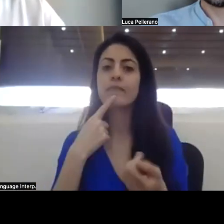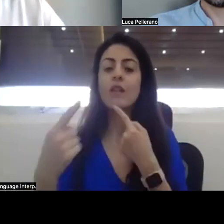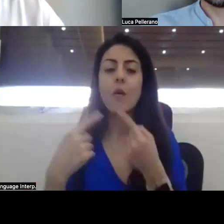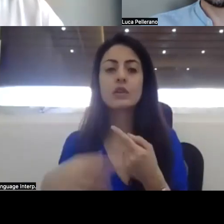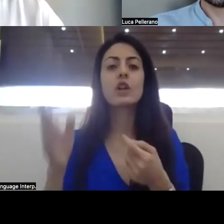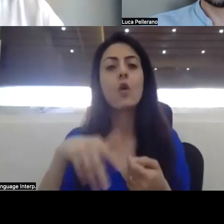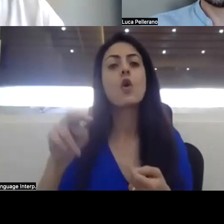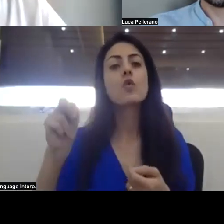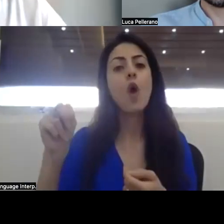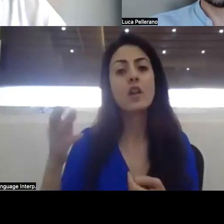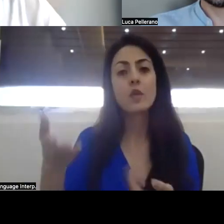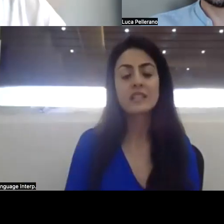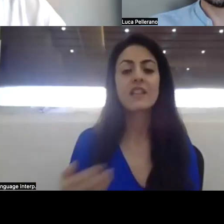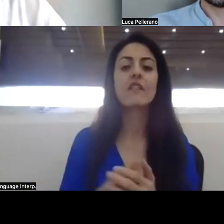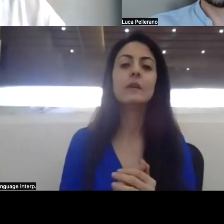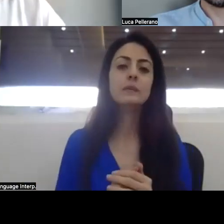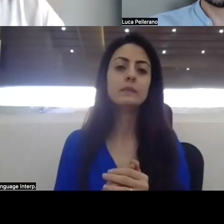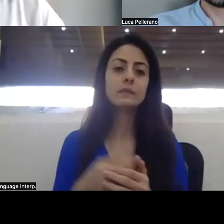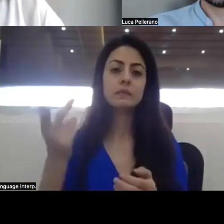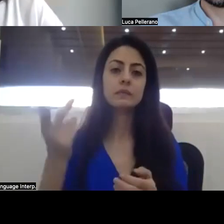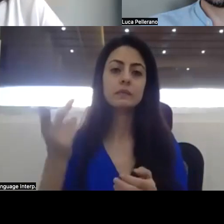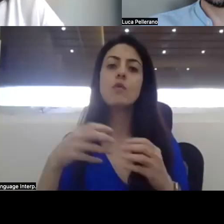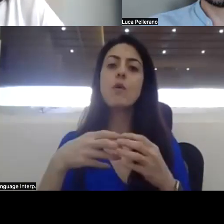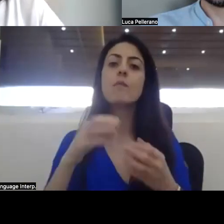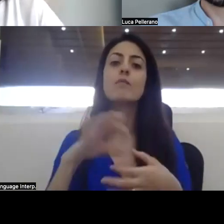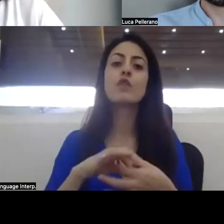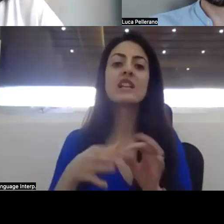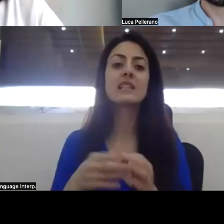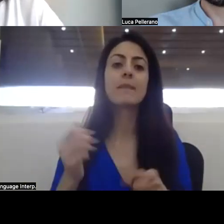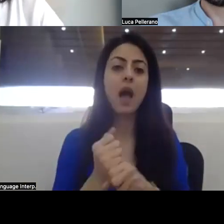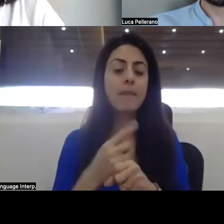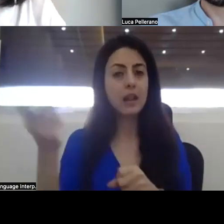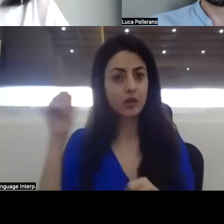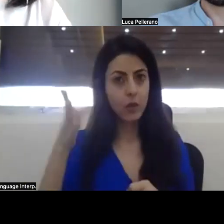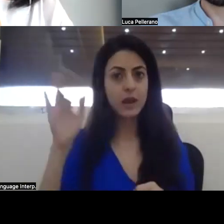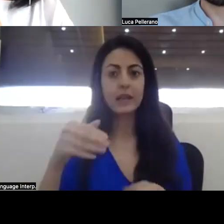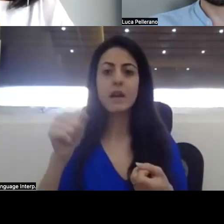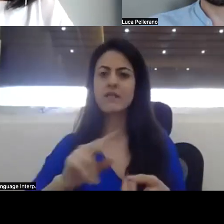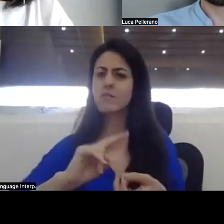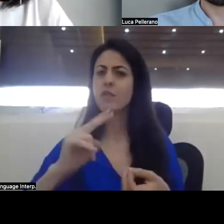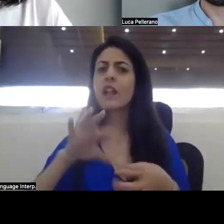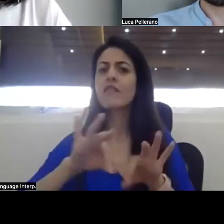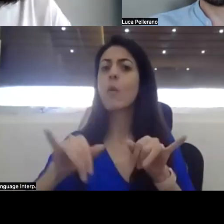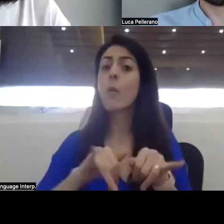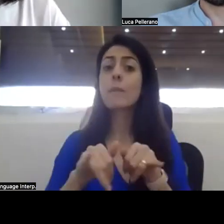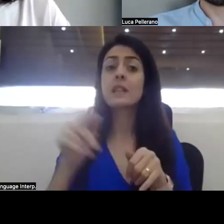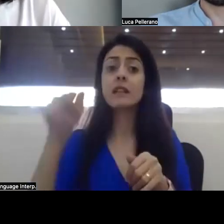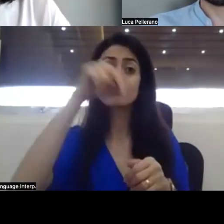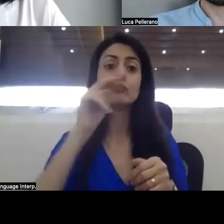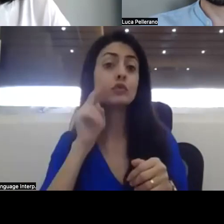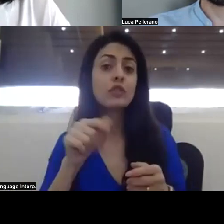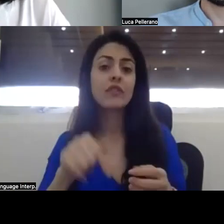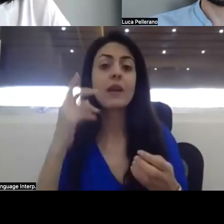there for our knowledge, and more to come. So thank you all. Thank you all very much. Bye-bye. Thank you, Mohammed.